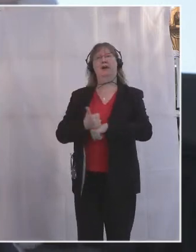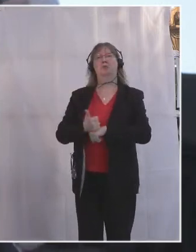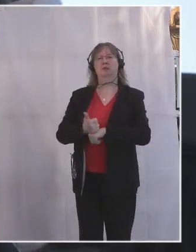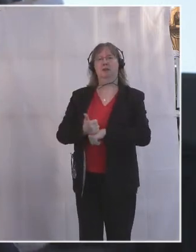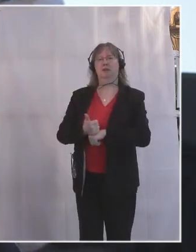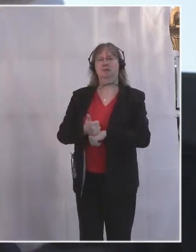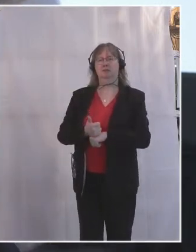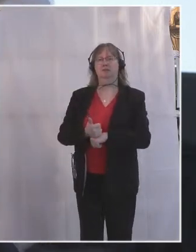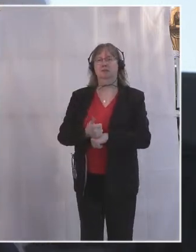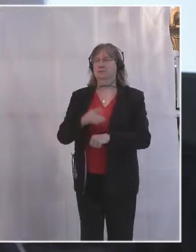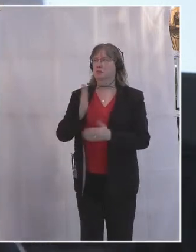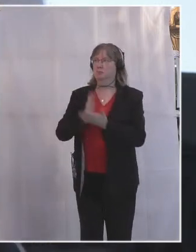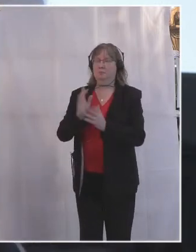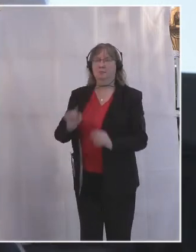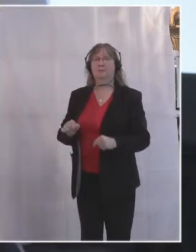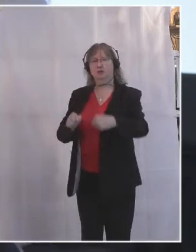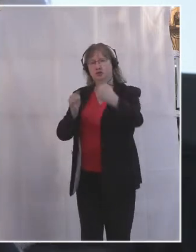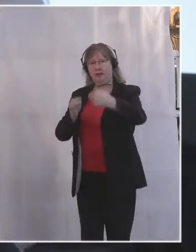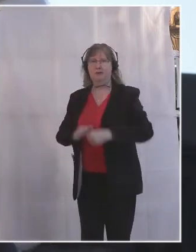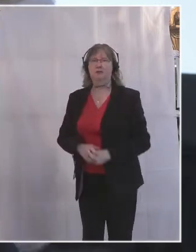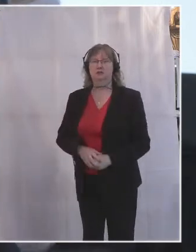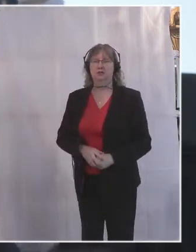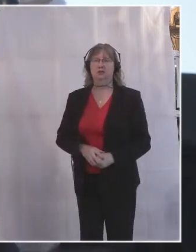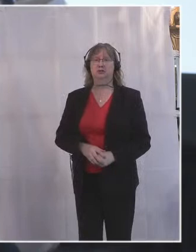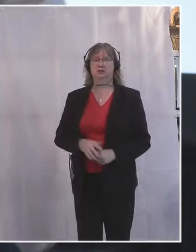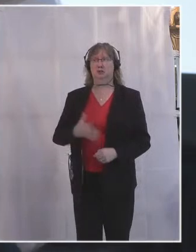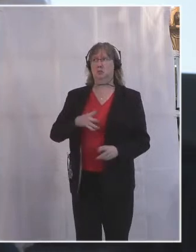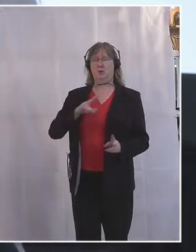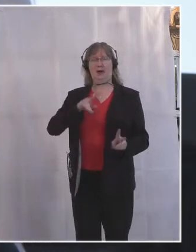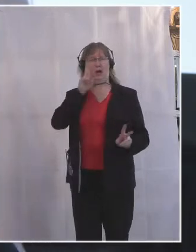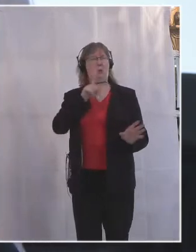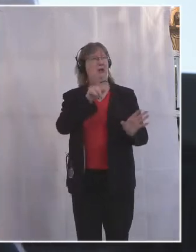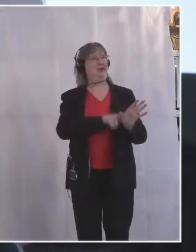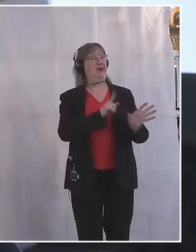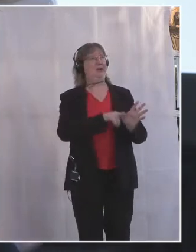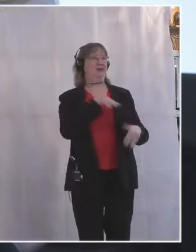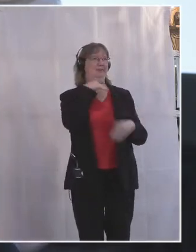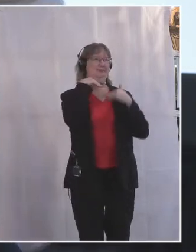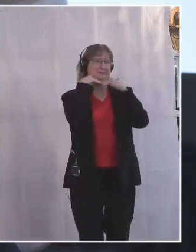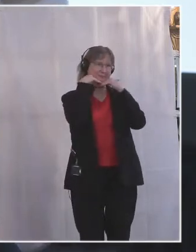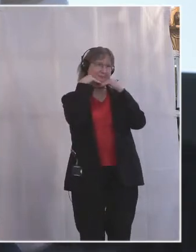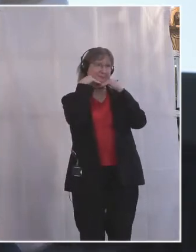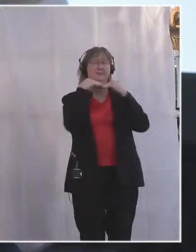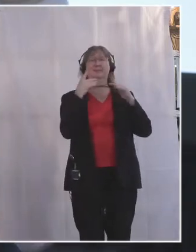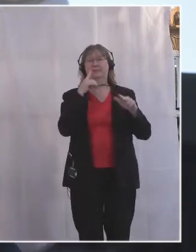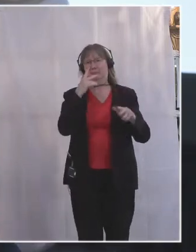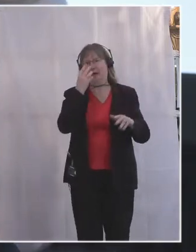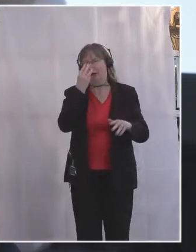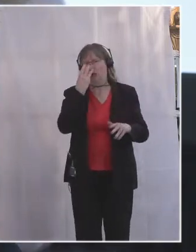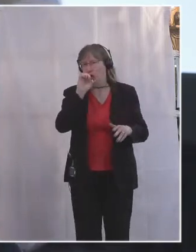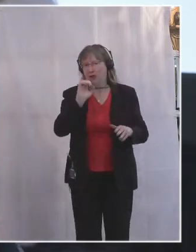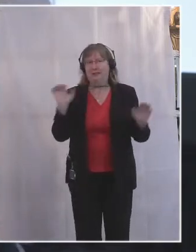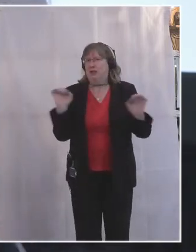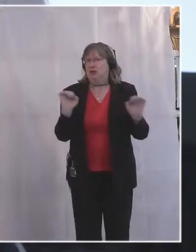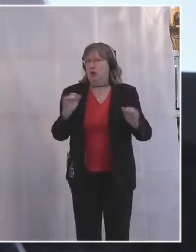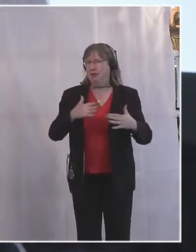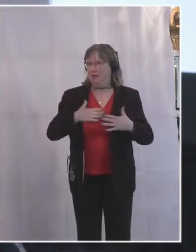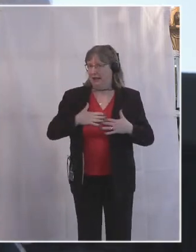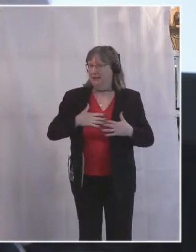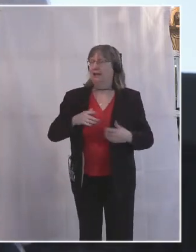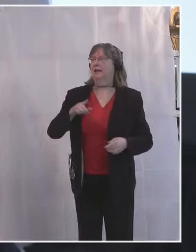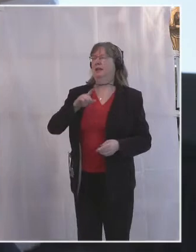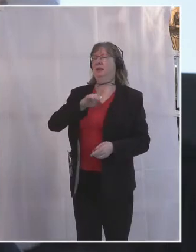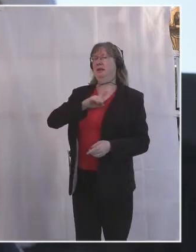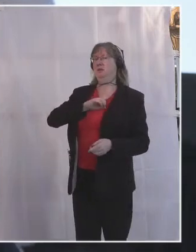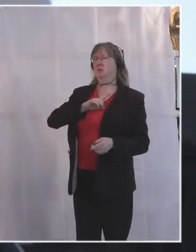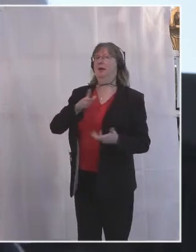that is a challenge in itself, and I look very young. I am also under 30, and I have often